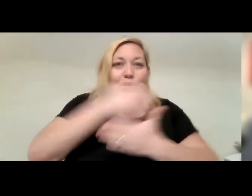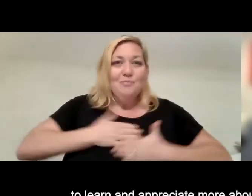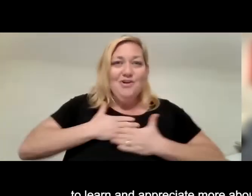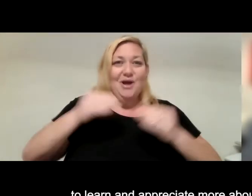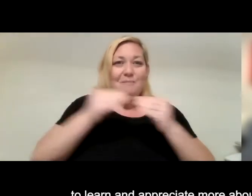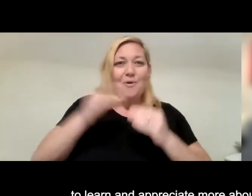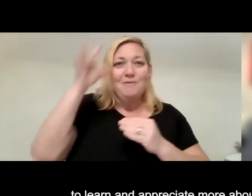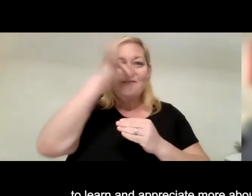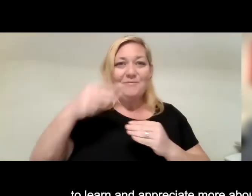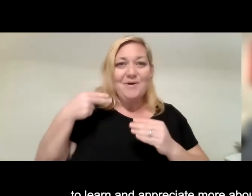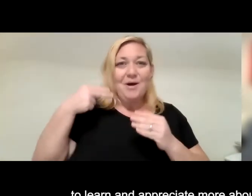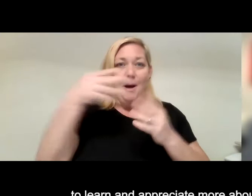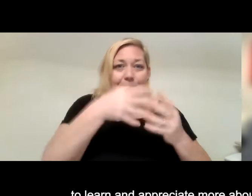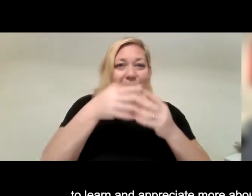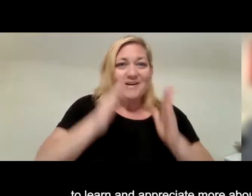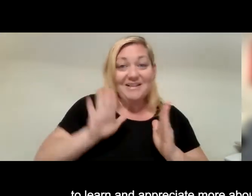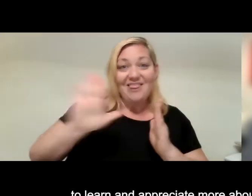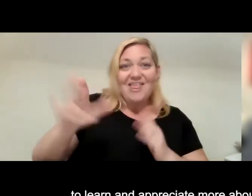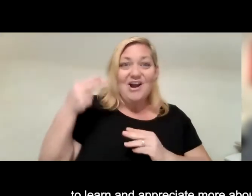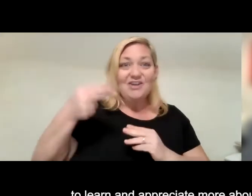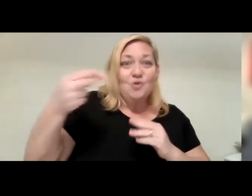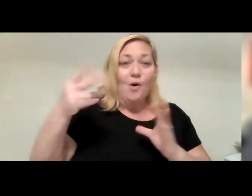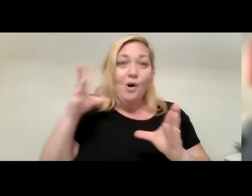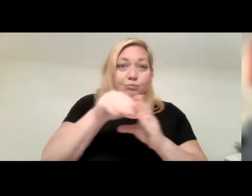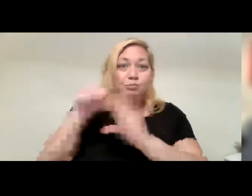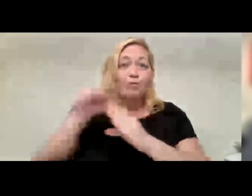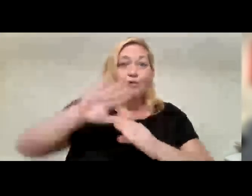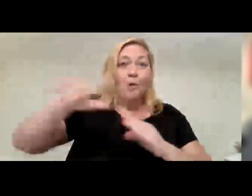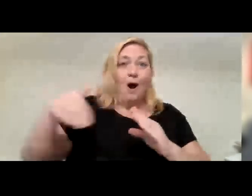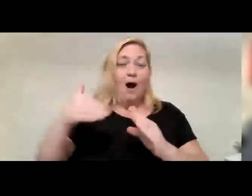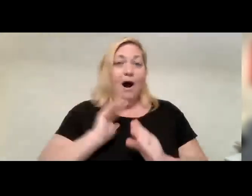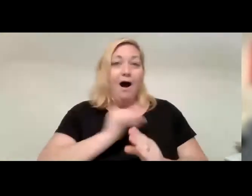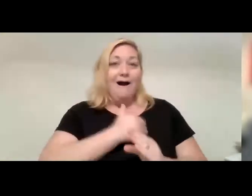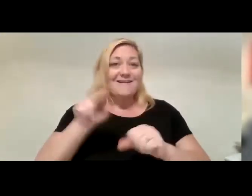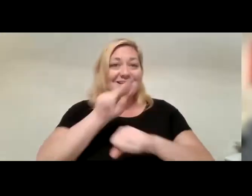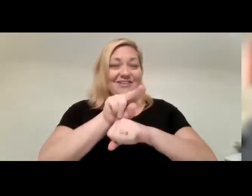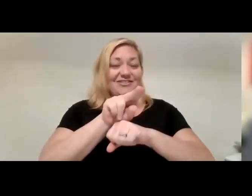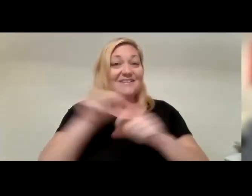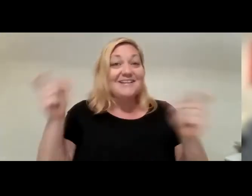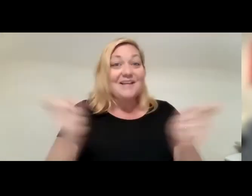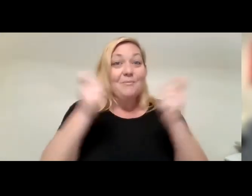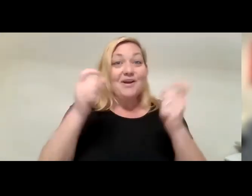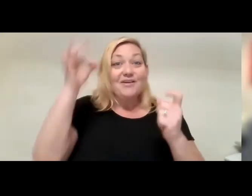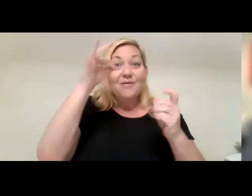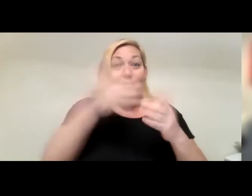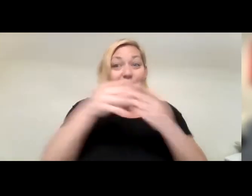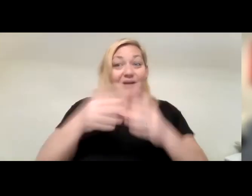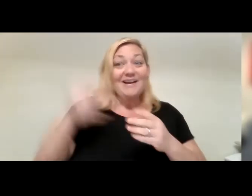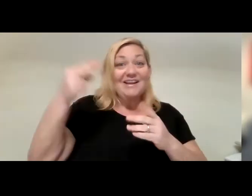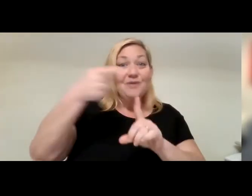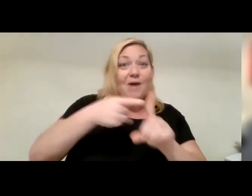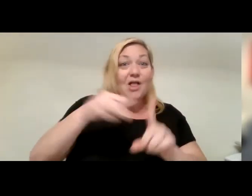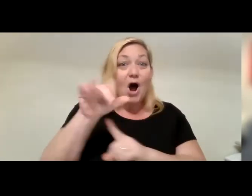about Filipino-Americans and their historic contributions to our nation. The celebration of Filipino-American History Month in